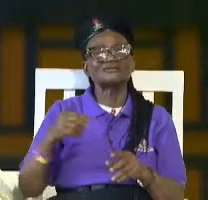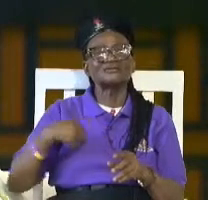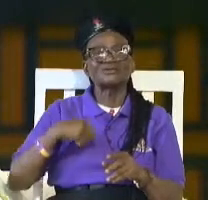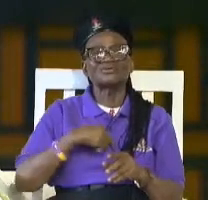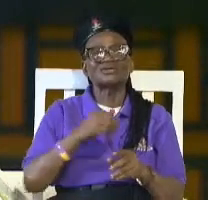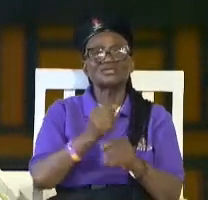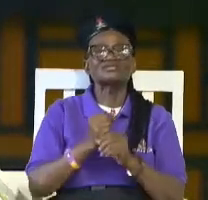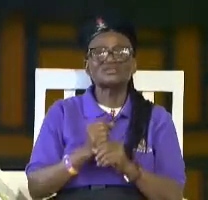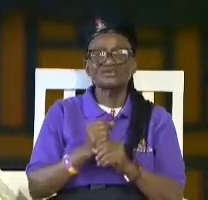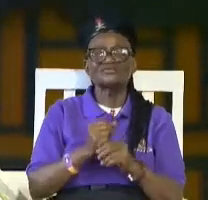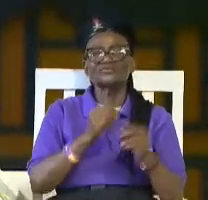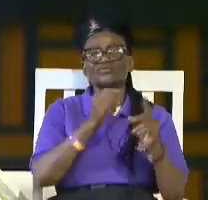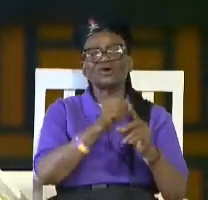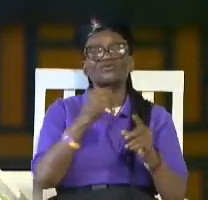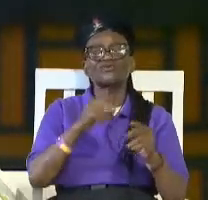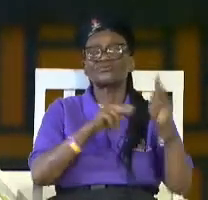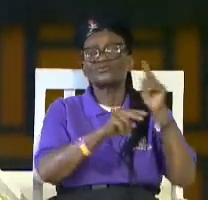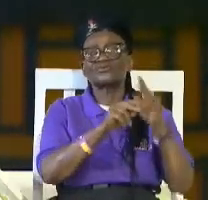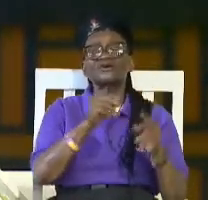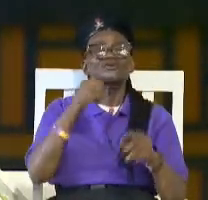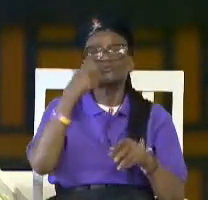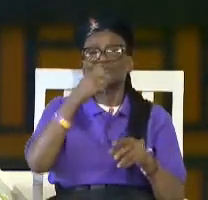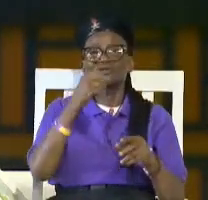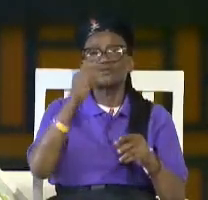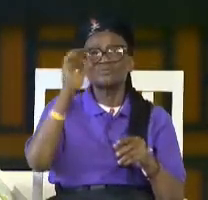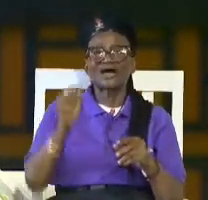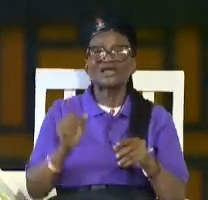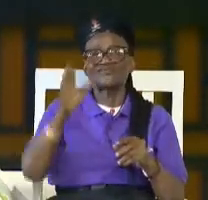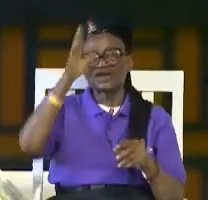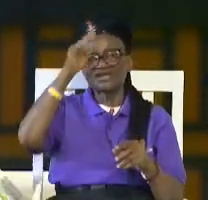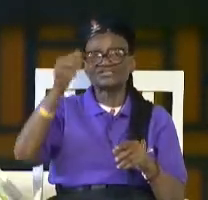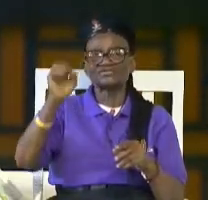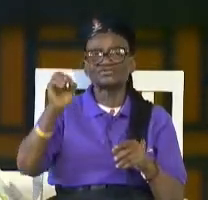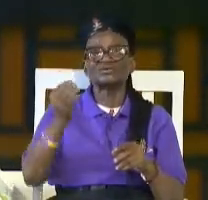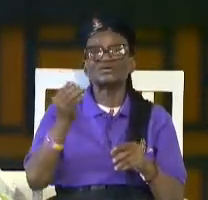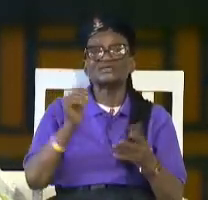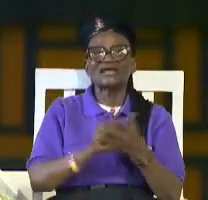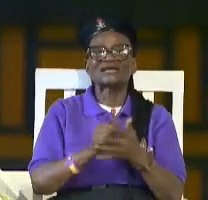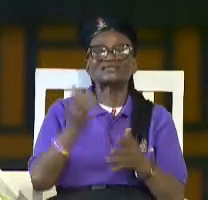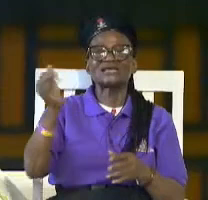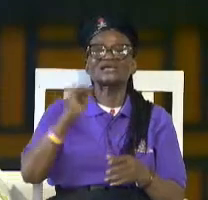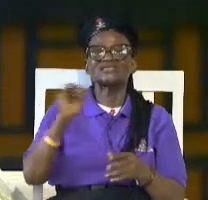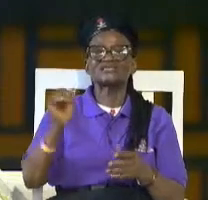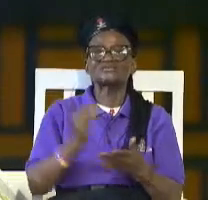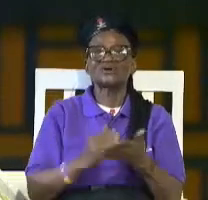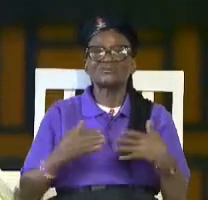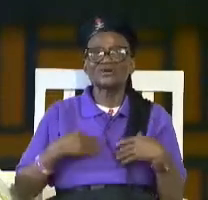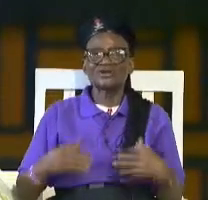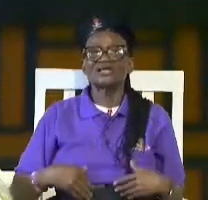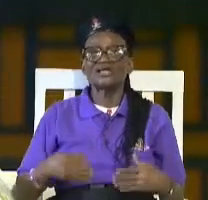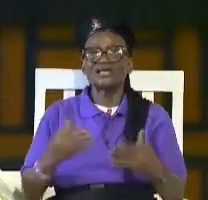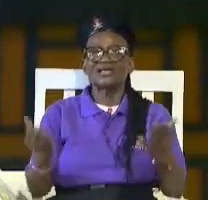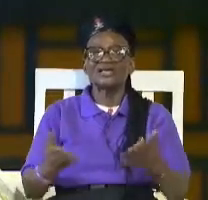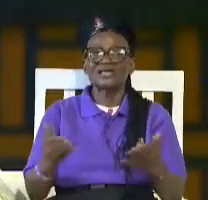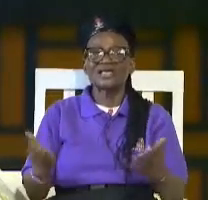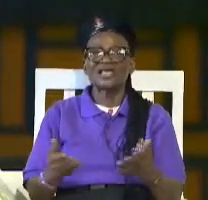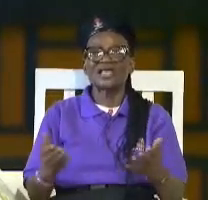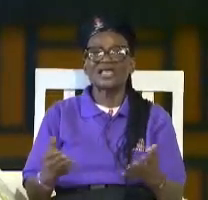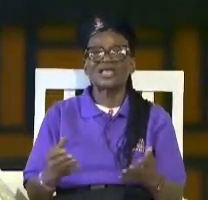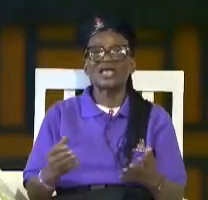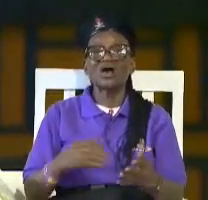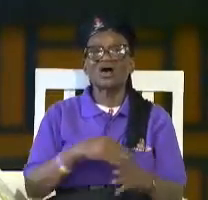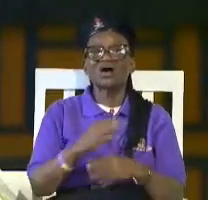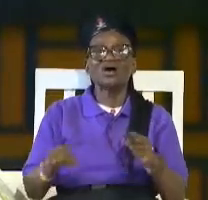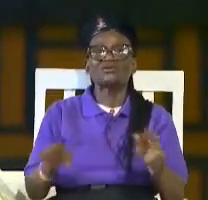word of prophecy spoken through Daddy Jew that there's somebody here, enemies have closed all doors against